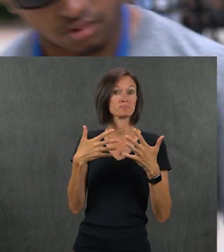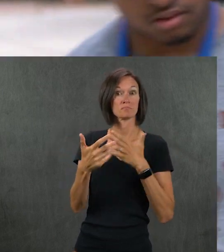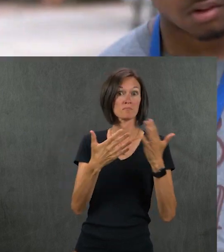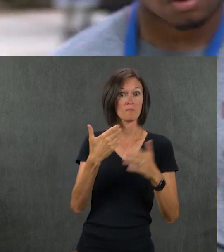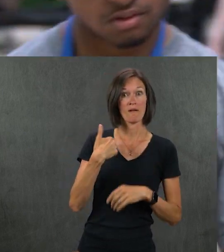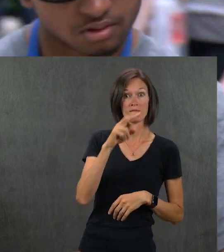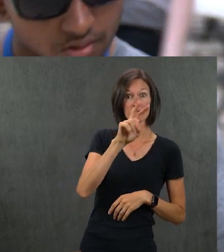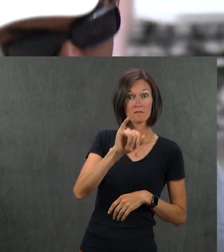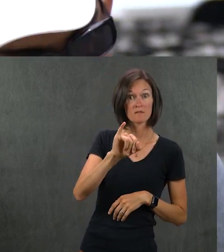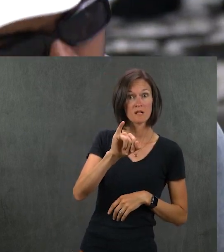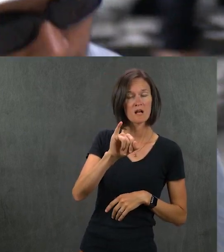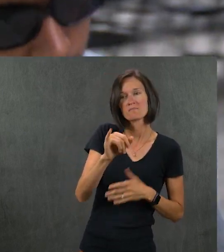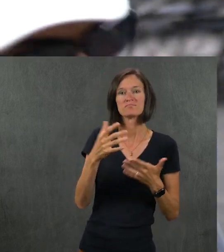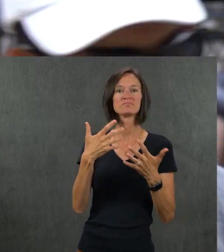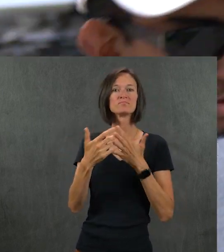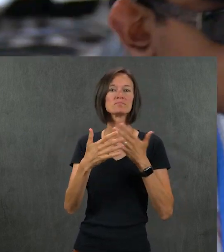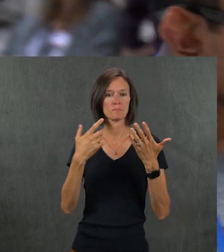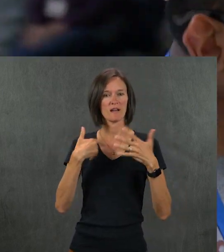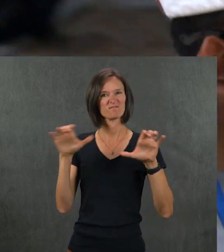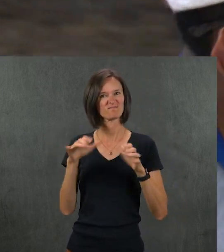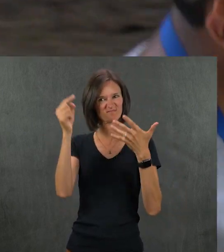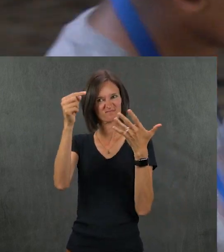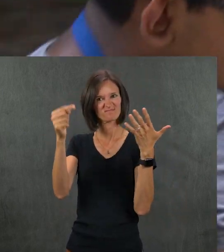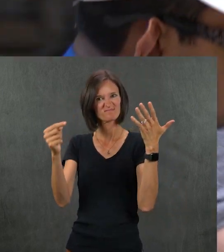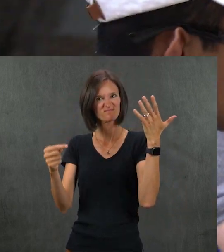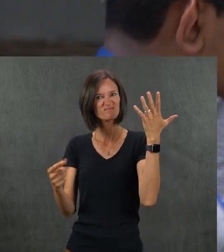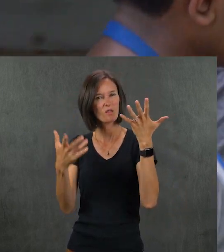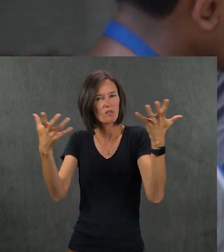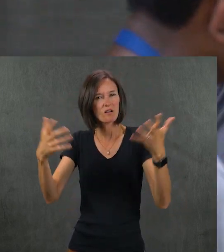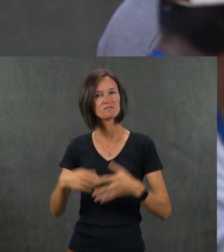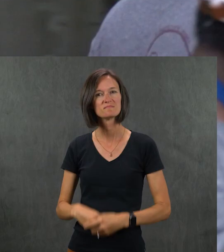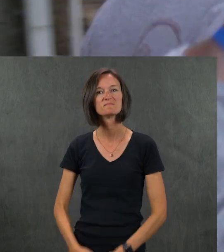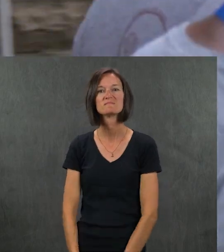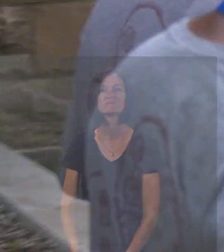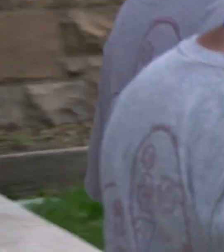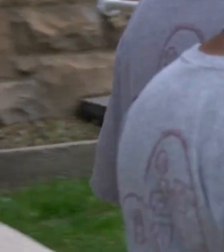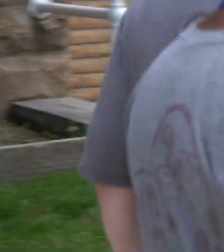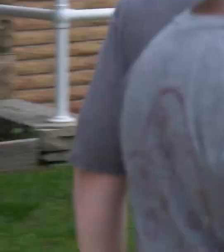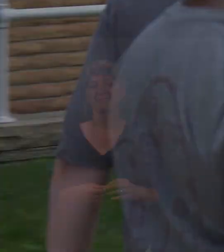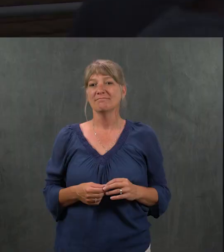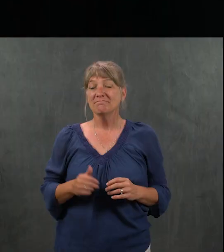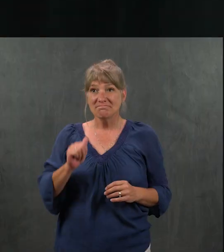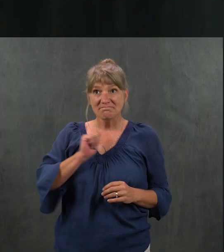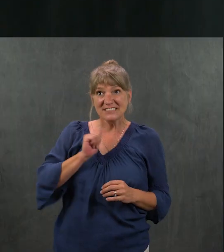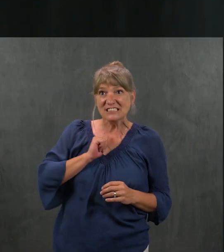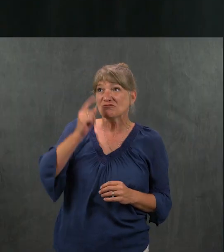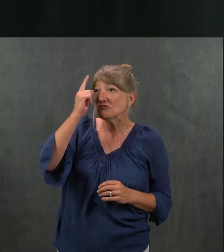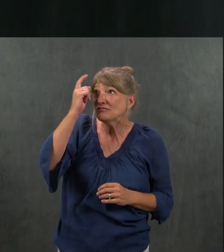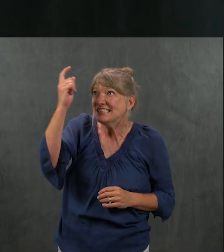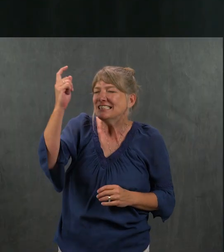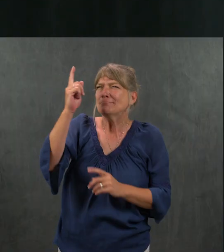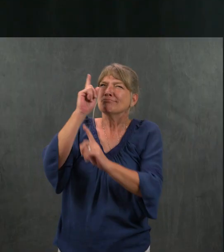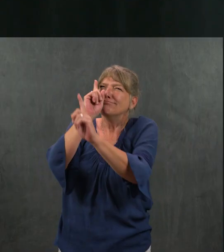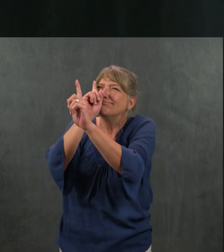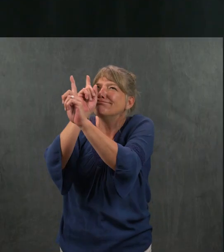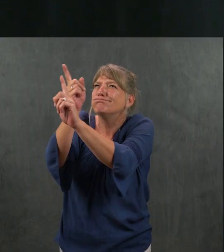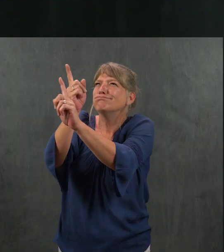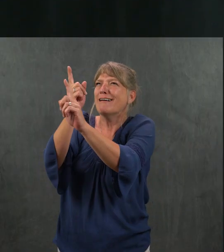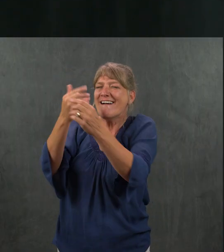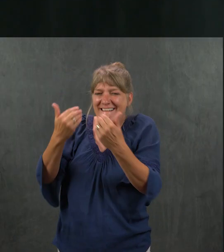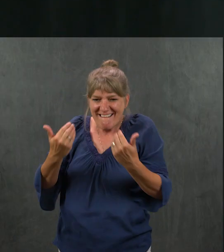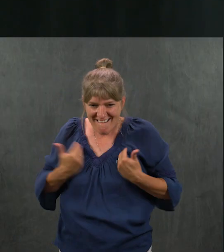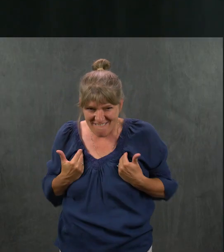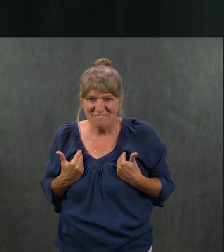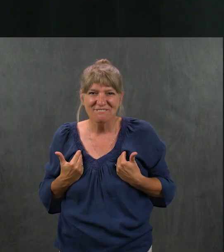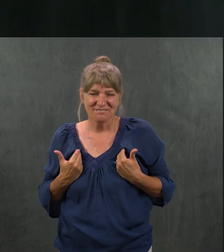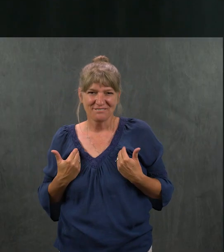having a visual impairment, I've been able to accomplish a lot. Amy walks with the student in the 5K and smiles. Marty. I have dreams. I have